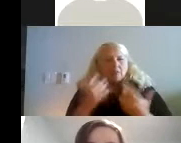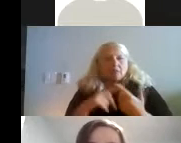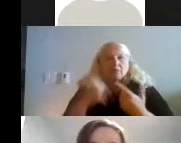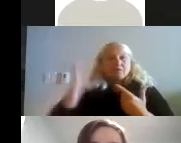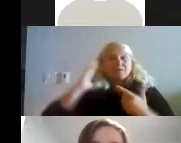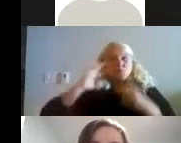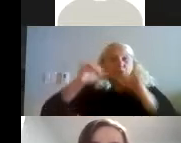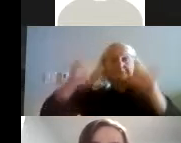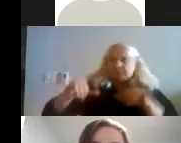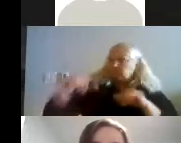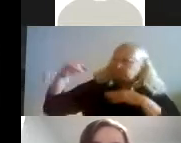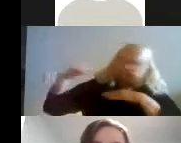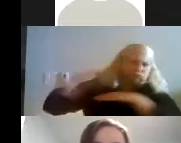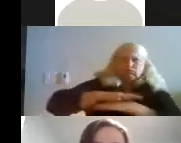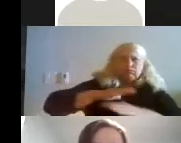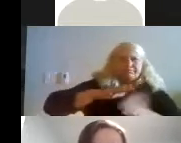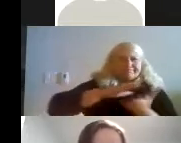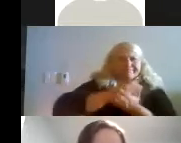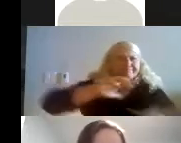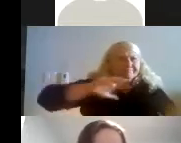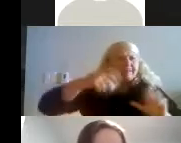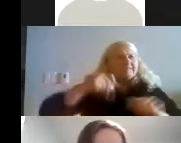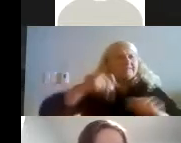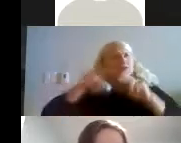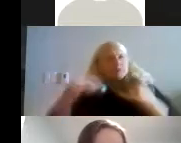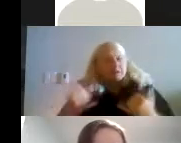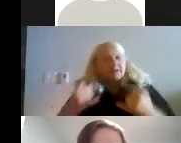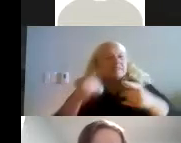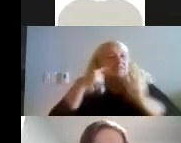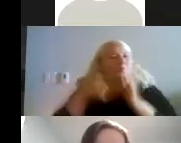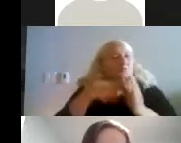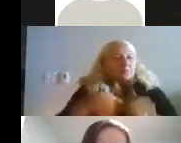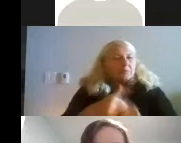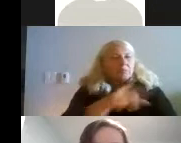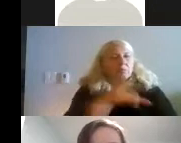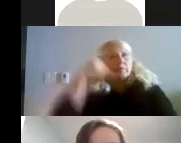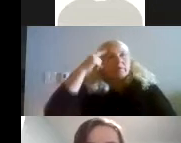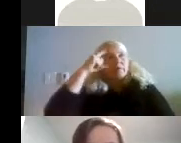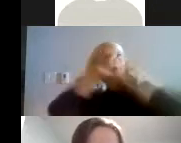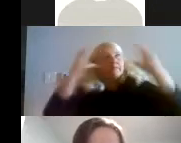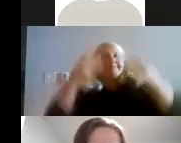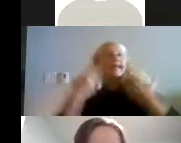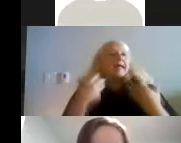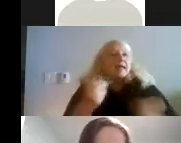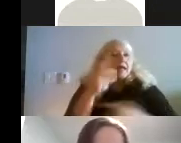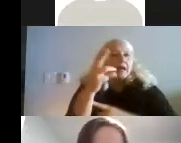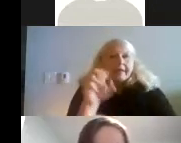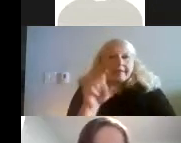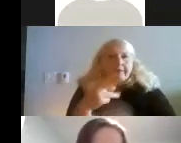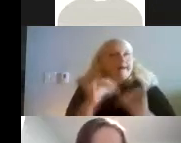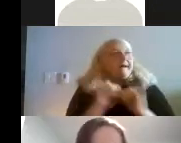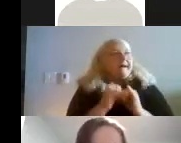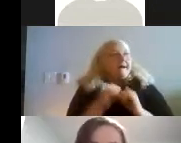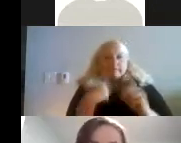today. So for anyone familiar with the social determinants of health, that big web that has, all these